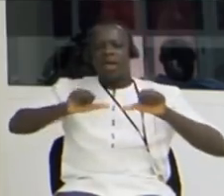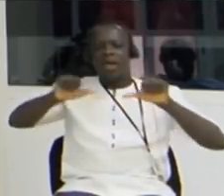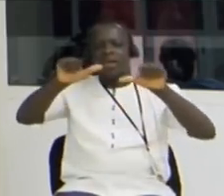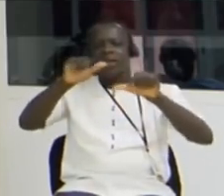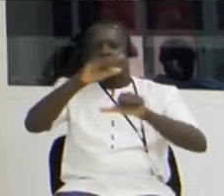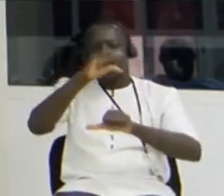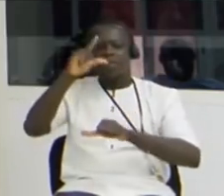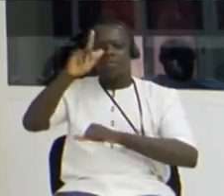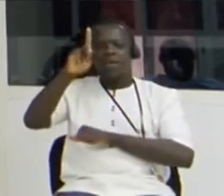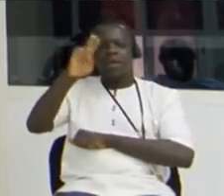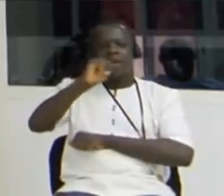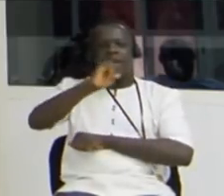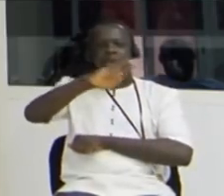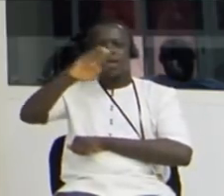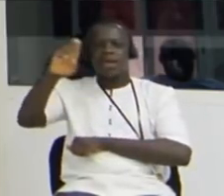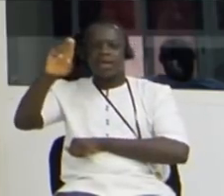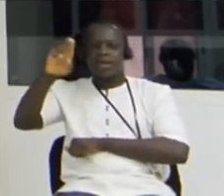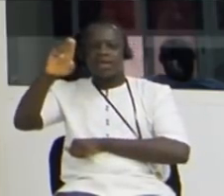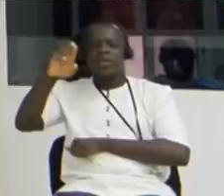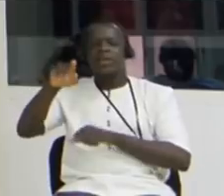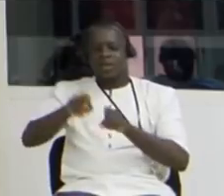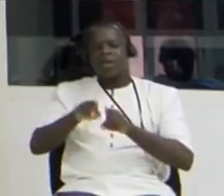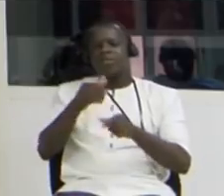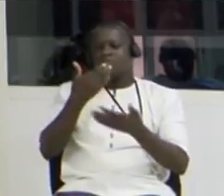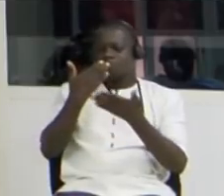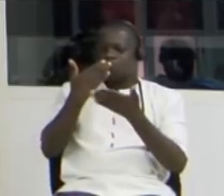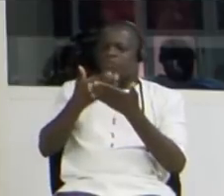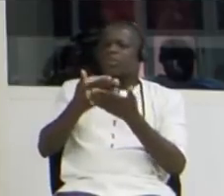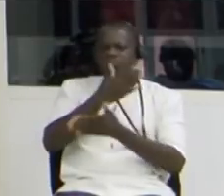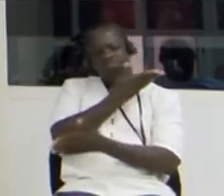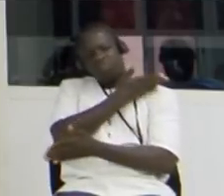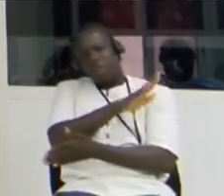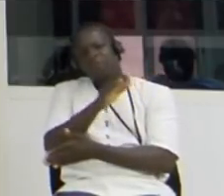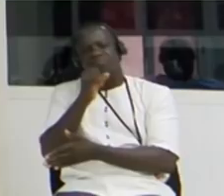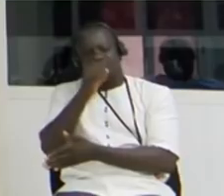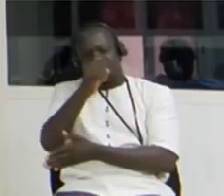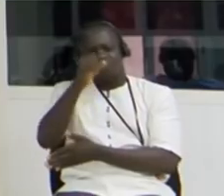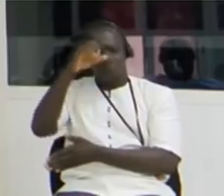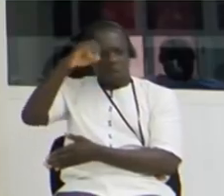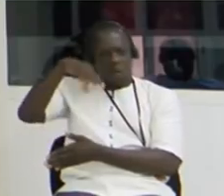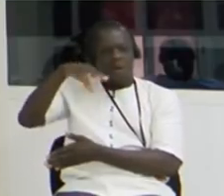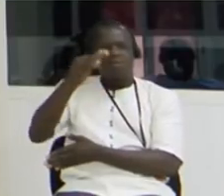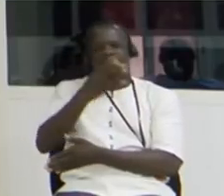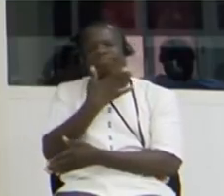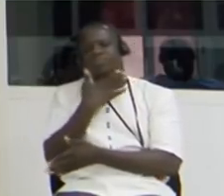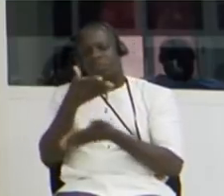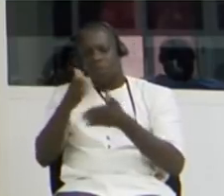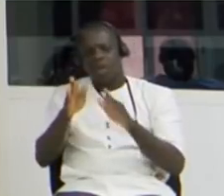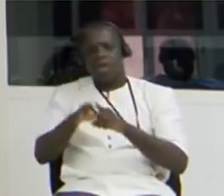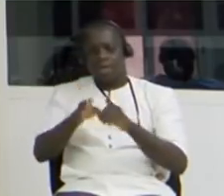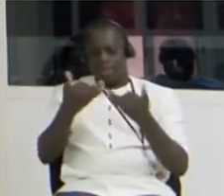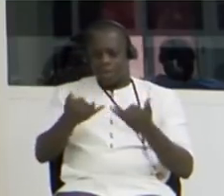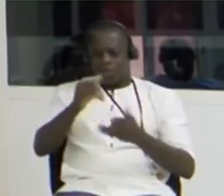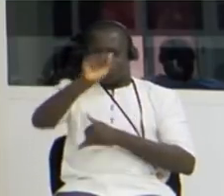You could leave your microphone on Okay. if it's easier for you. Thank you. Okay. What is your current